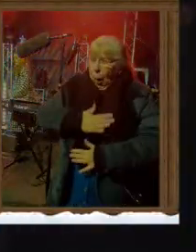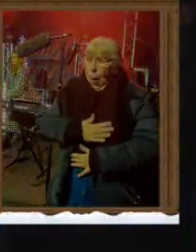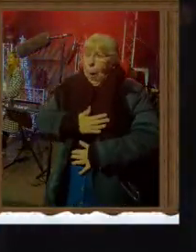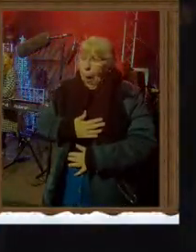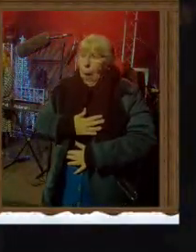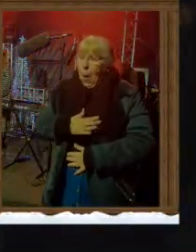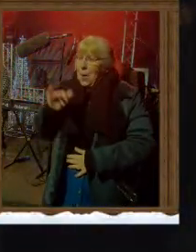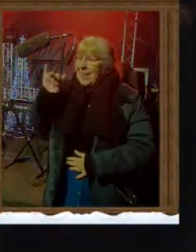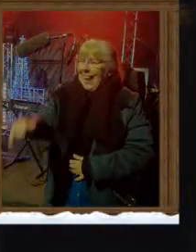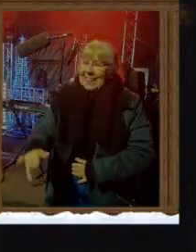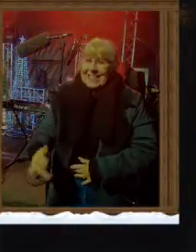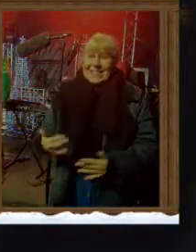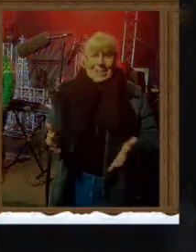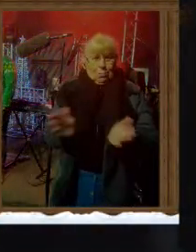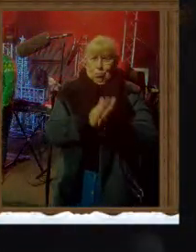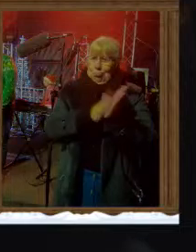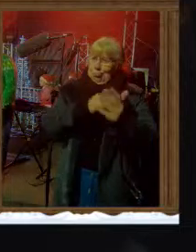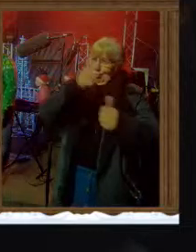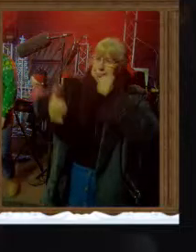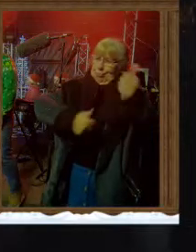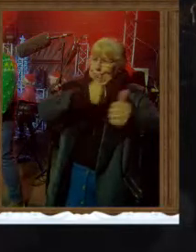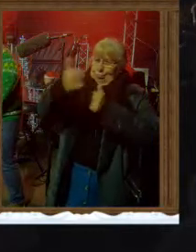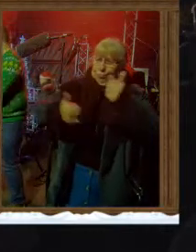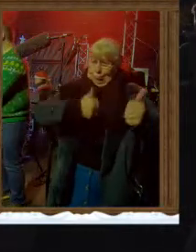Give yourselves a big cheer.